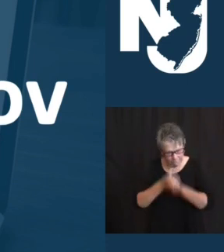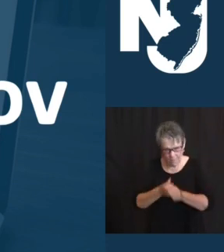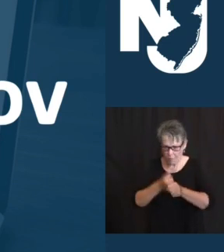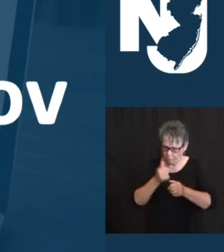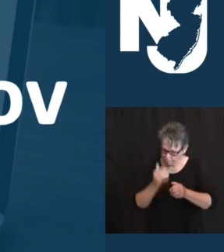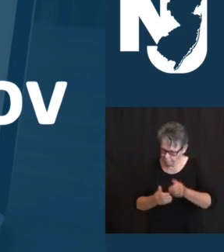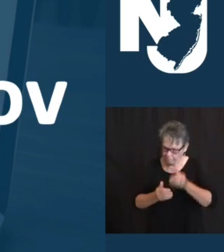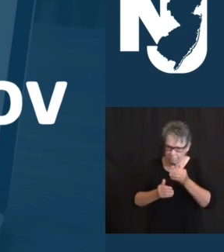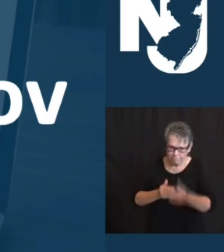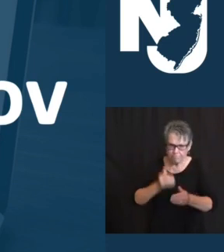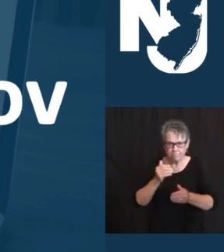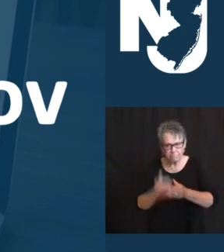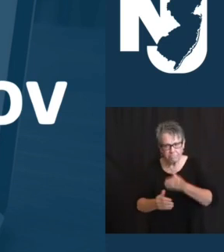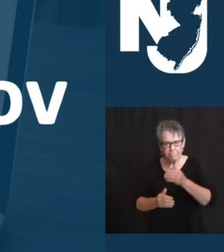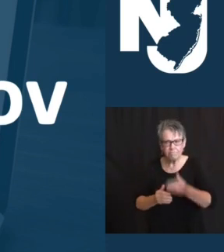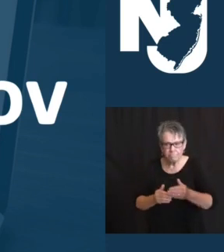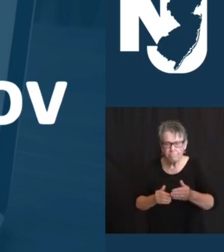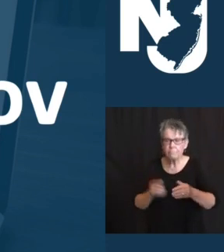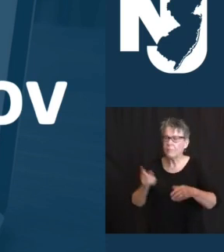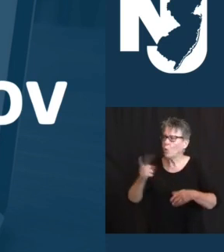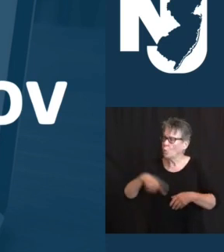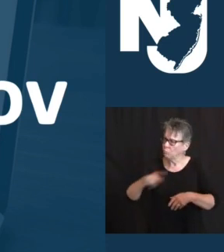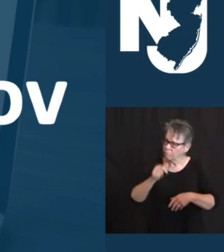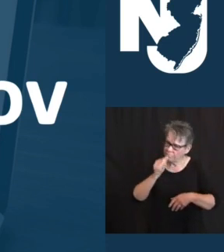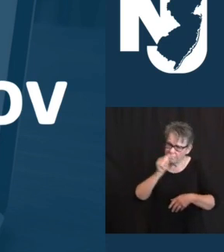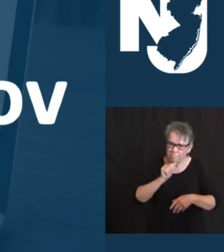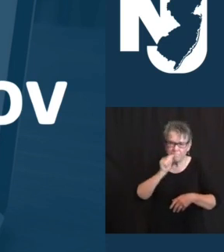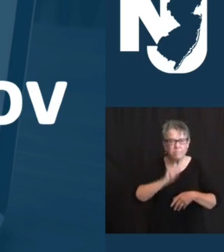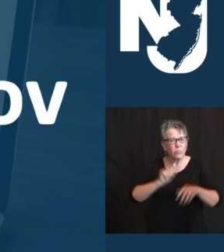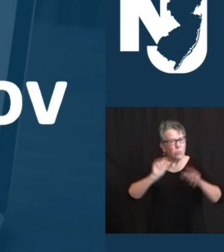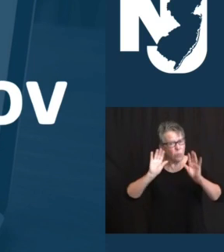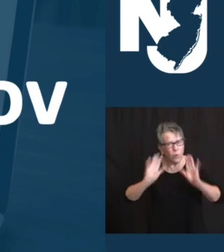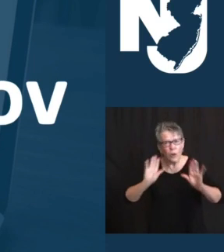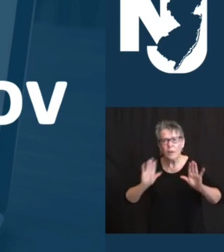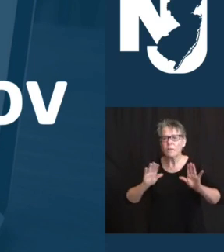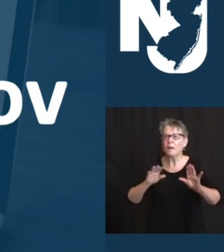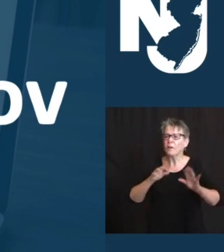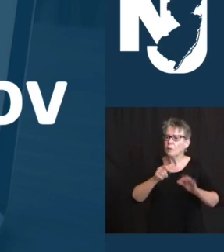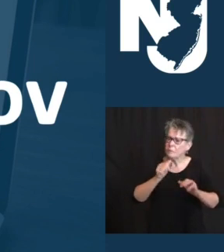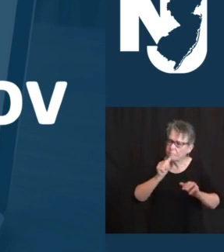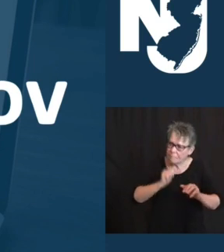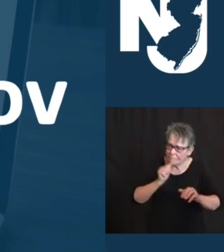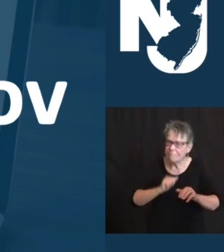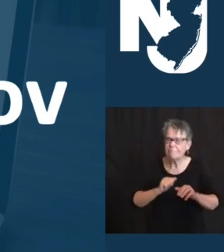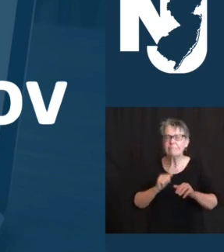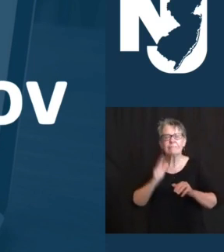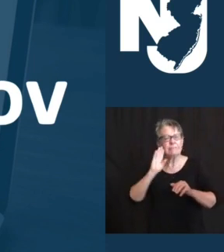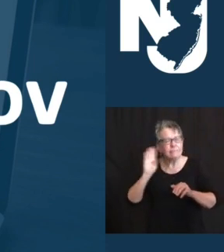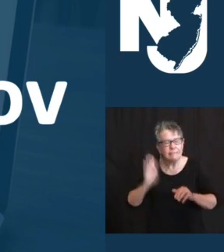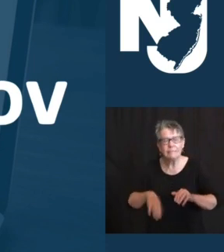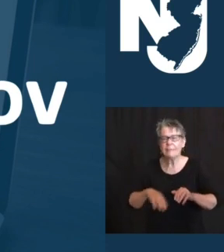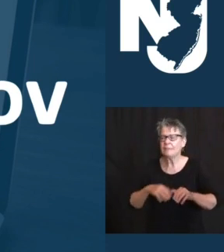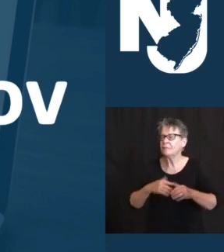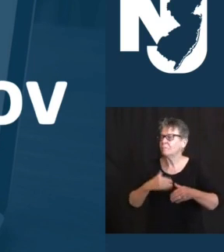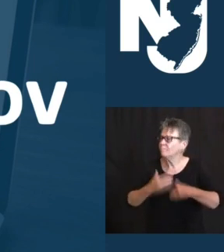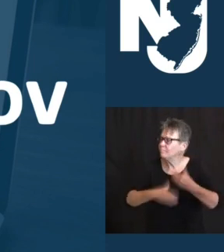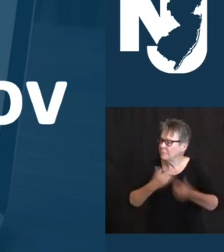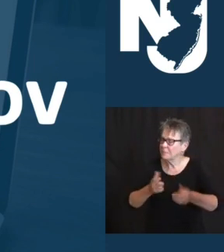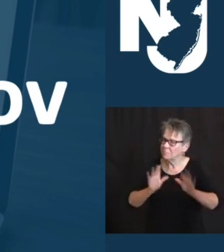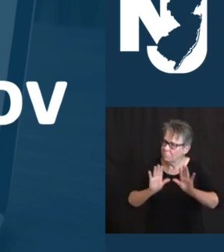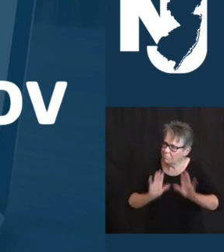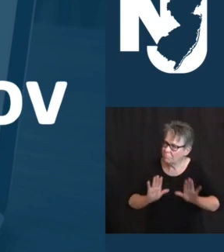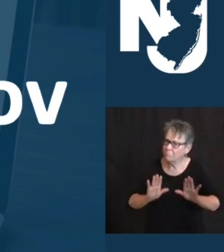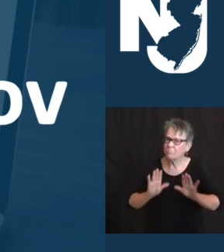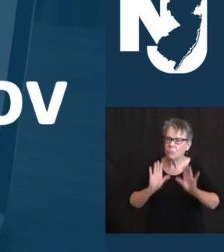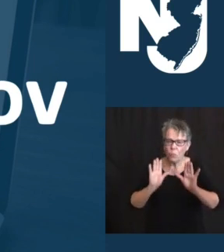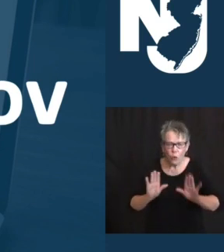extraordinary. Keep it up. Let's keep pushing the rate of spread down. Let's keep more of our residents out of the hospital. And as we do, we'll